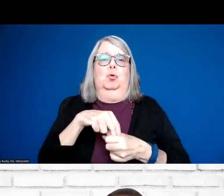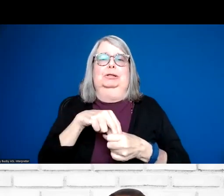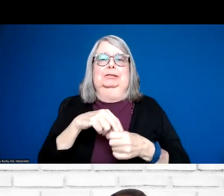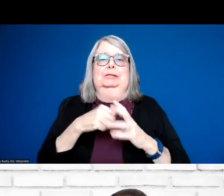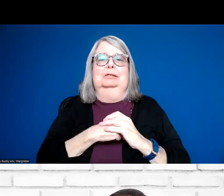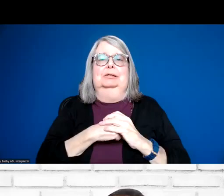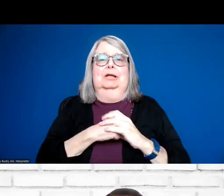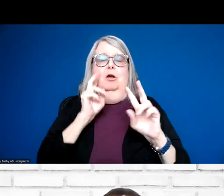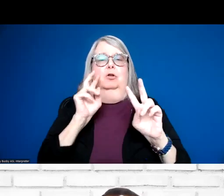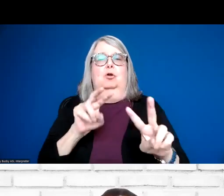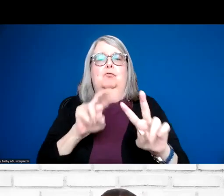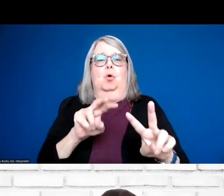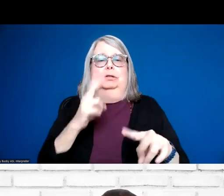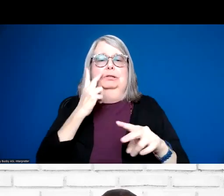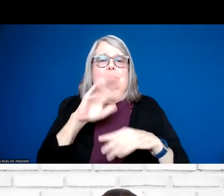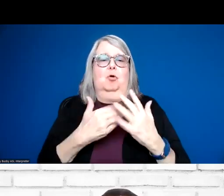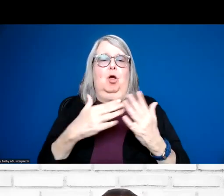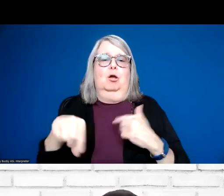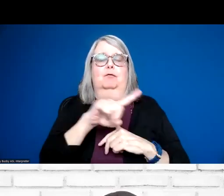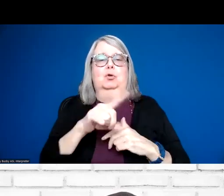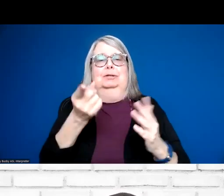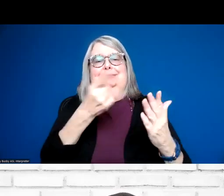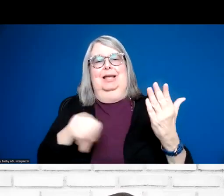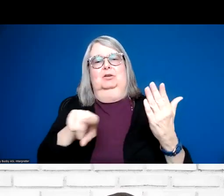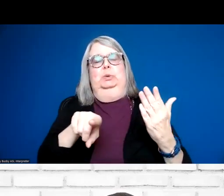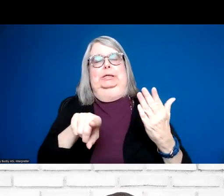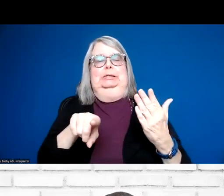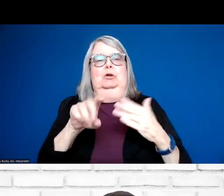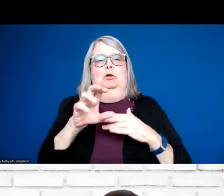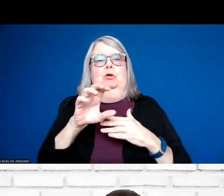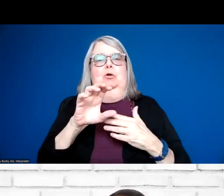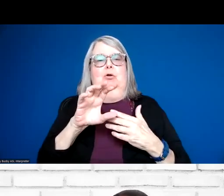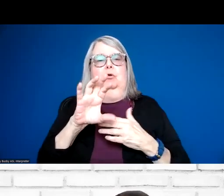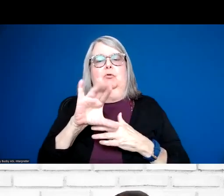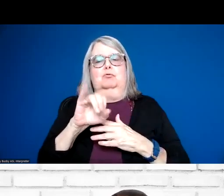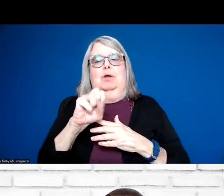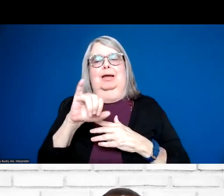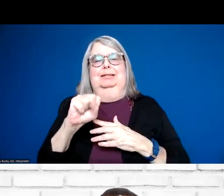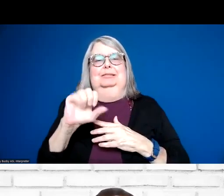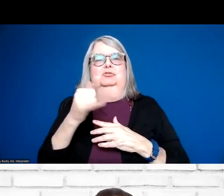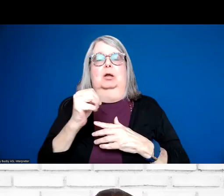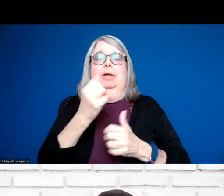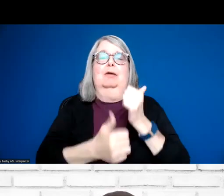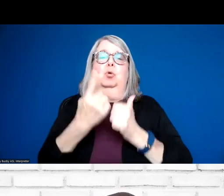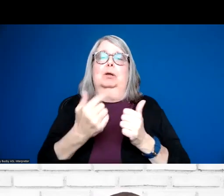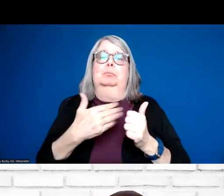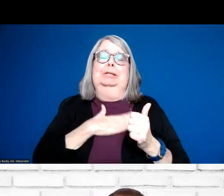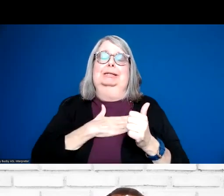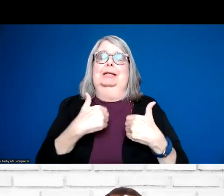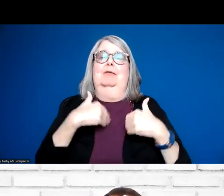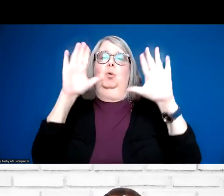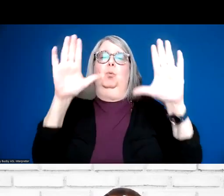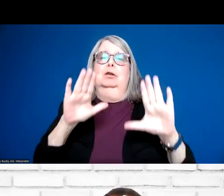Look forward to seeing all of you on next week's Crisis Jam. and everyone, please have a wonderful